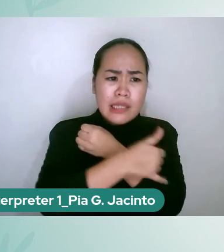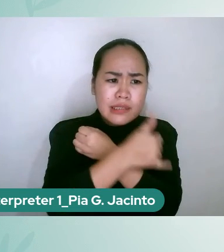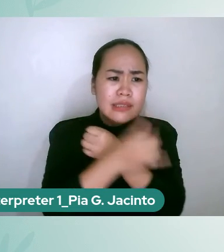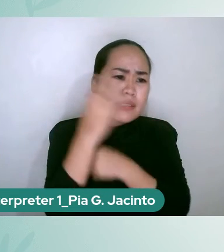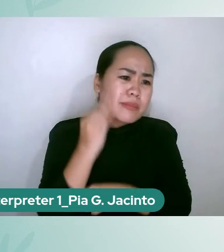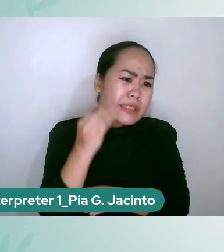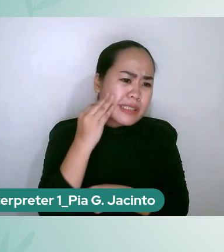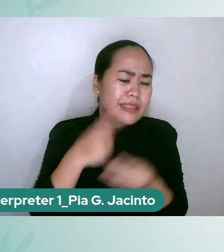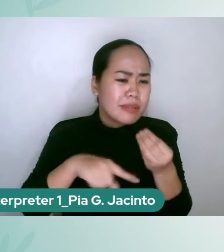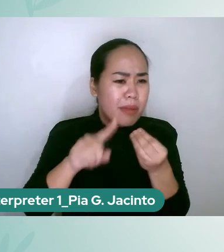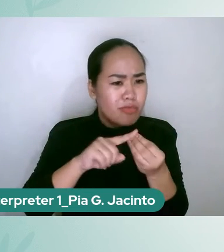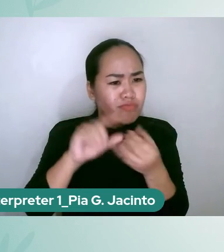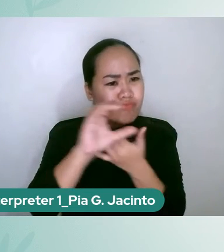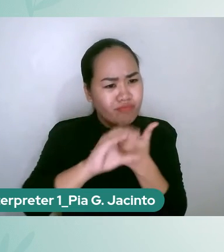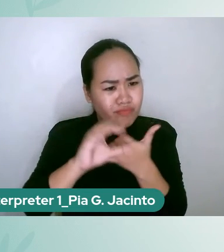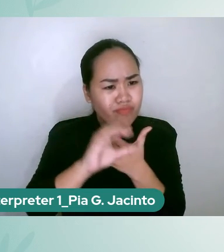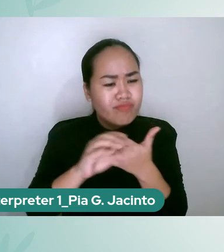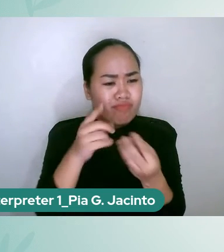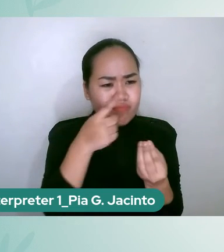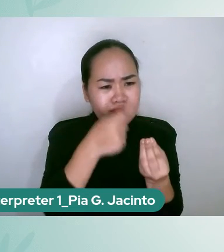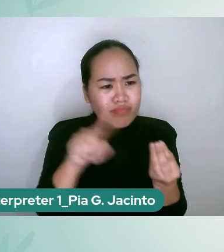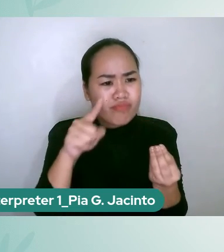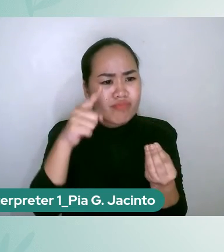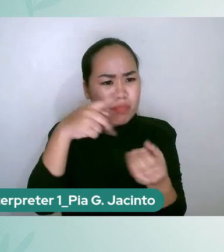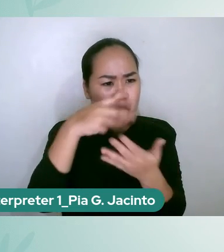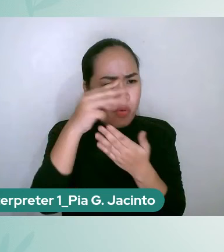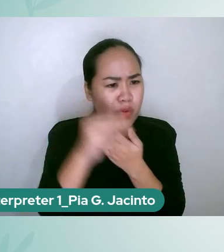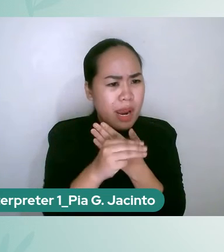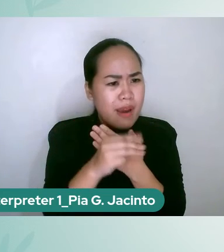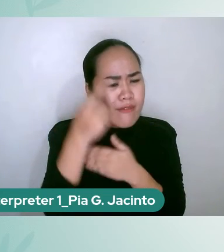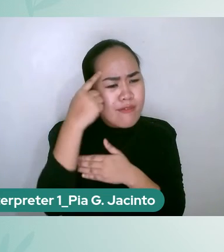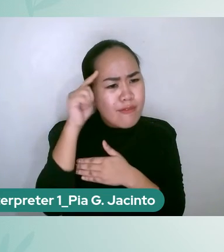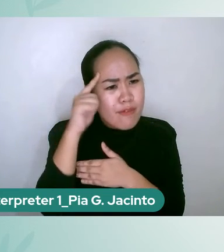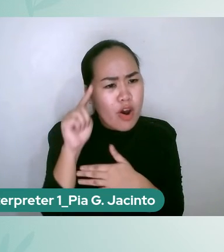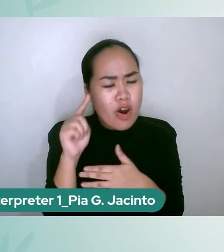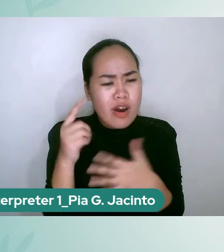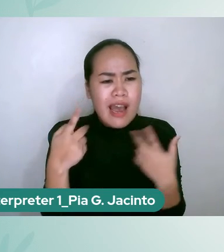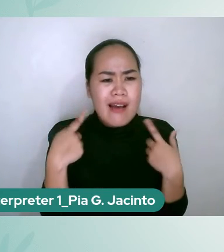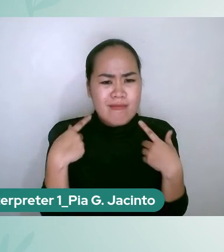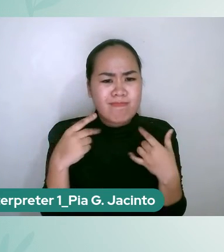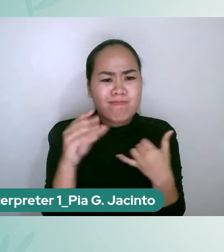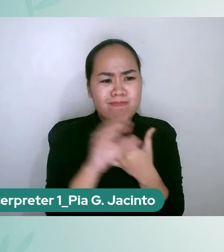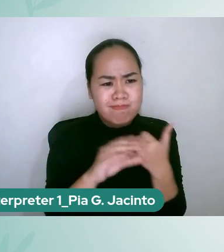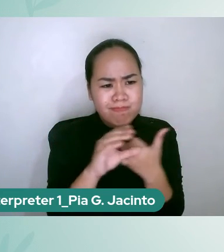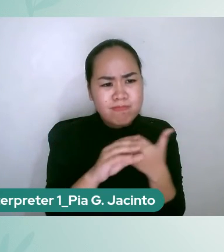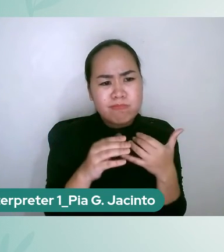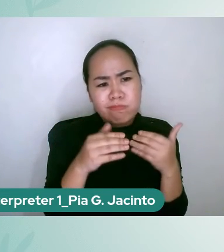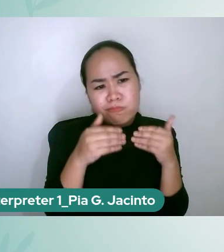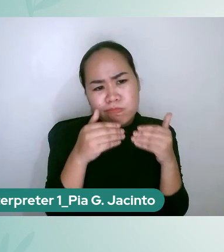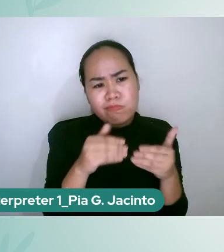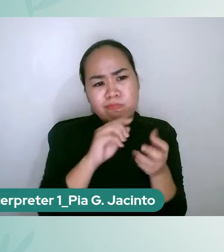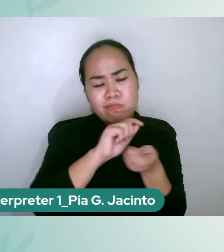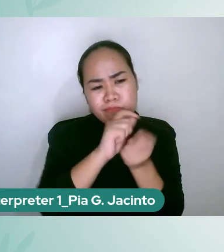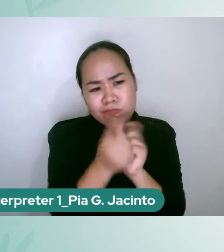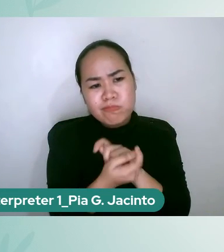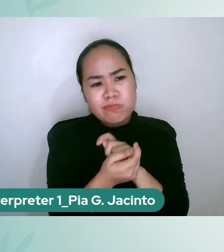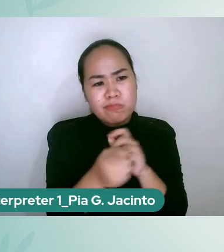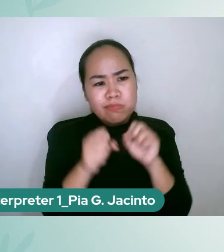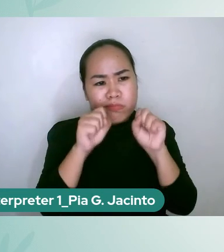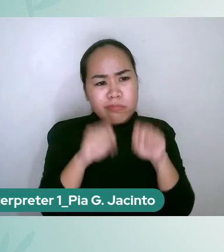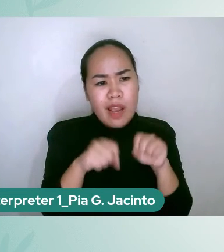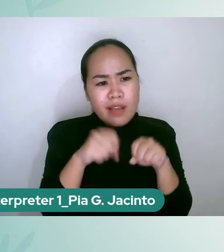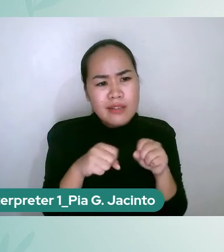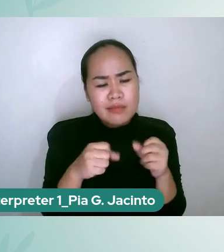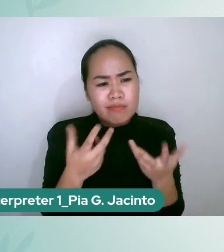cancer elimination programs to cover initial cervical cancer screening and then eventually covering